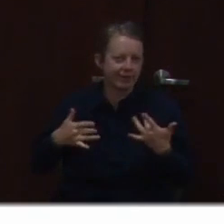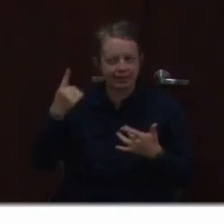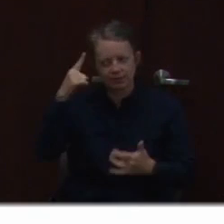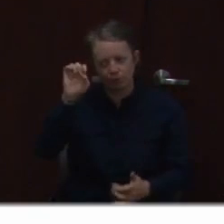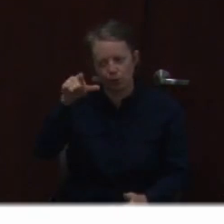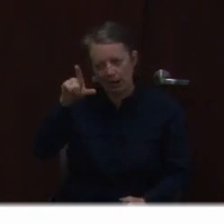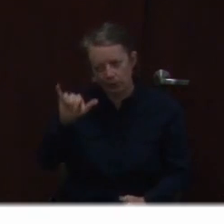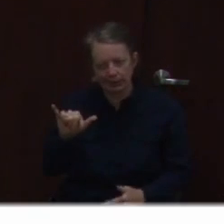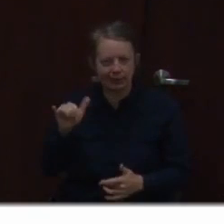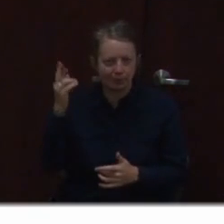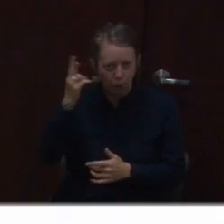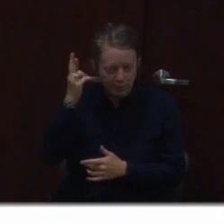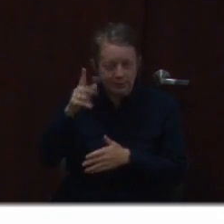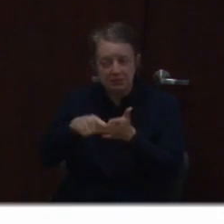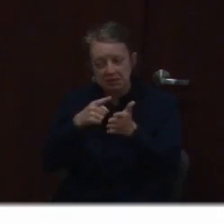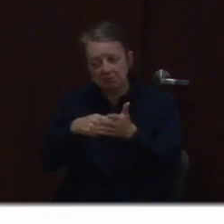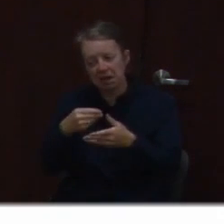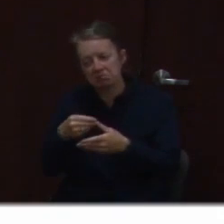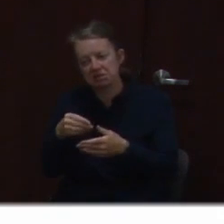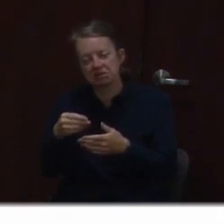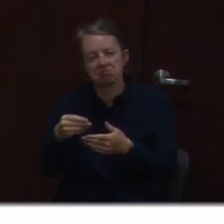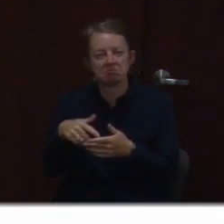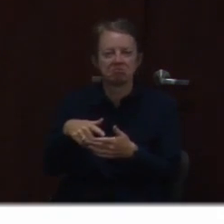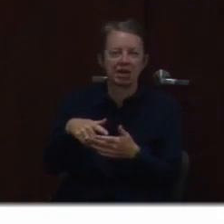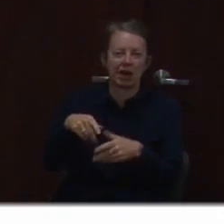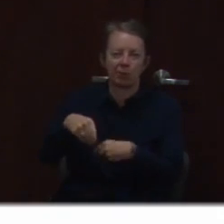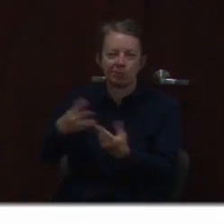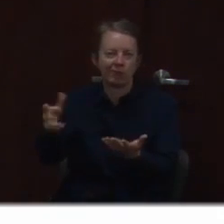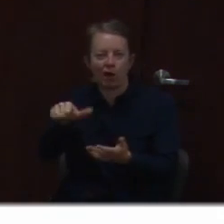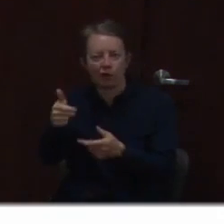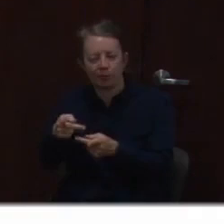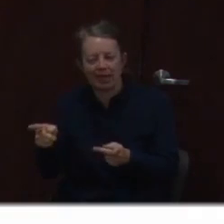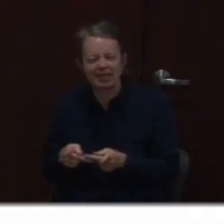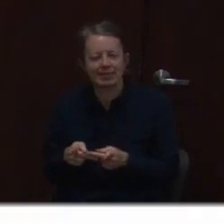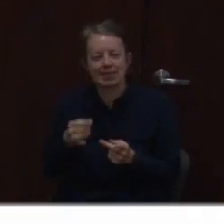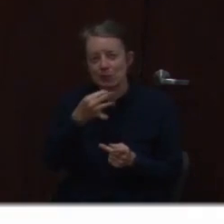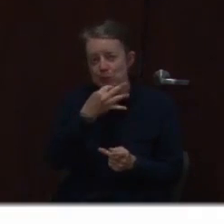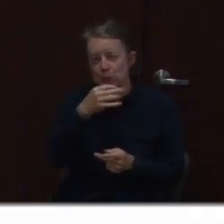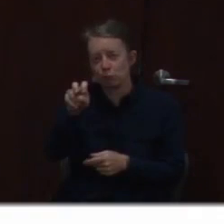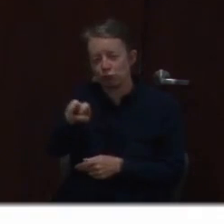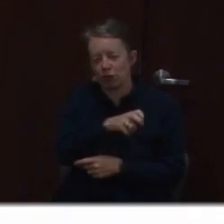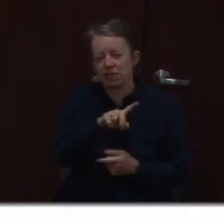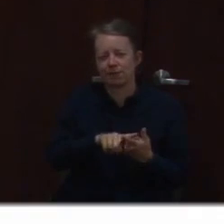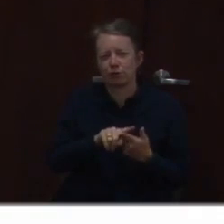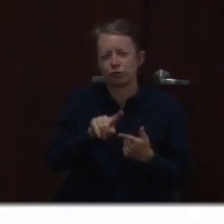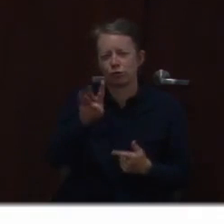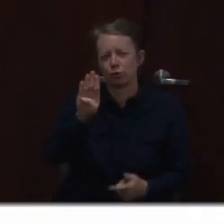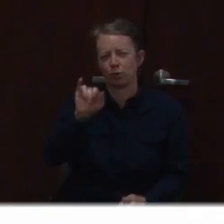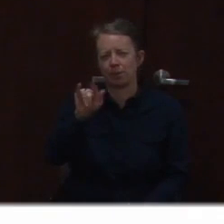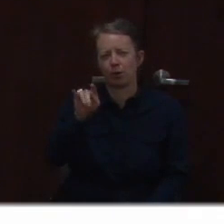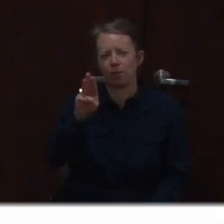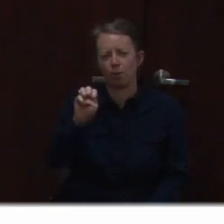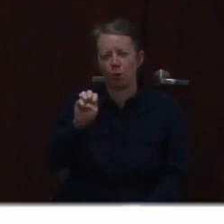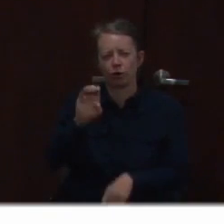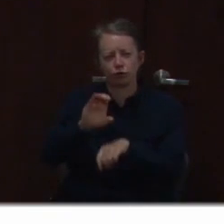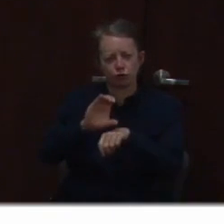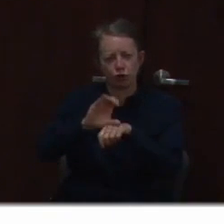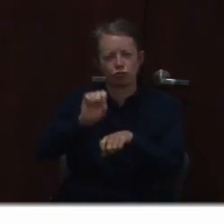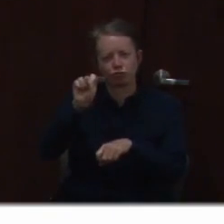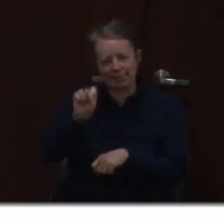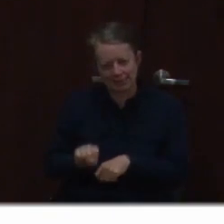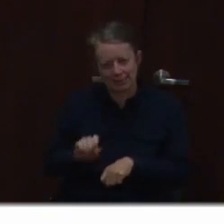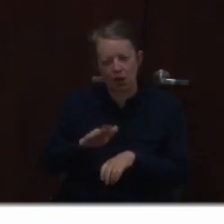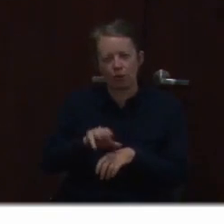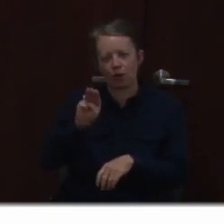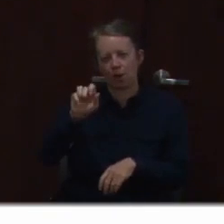sometimes elsewhere. And we will be transitioning to the Biltmore Church South location on March 19th to begin